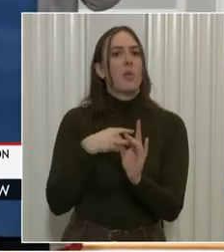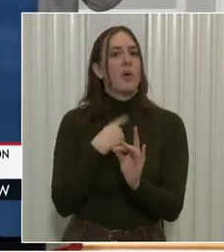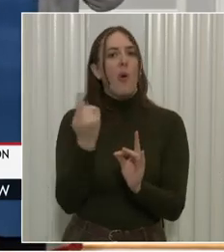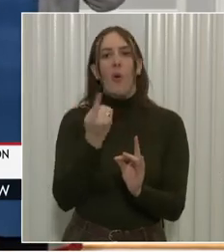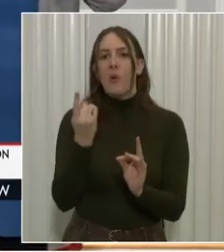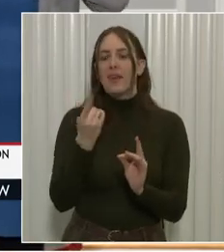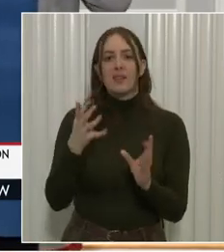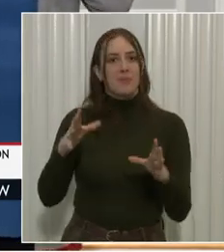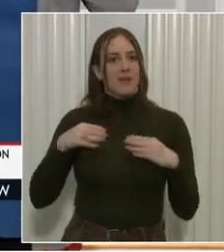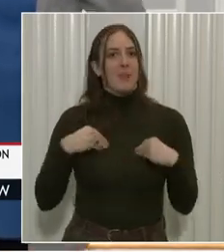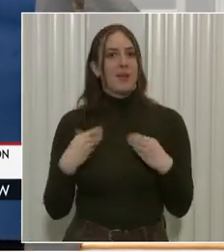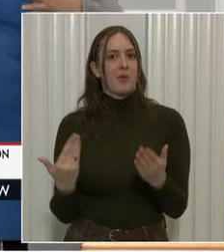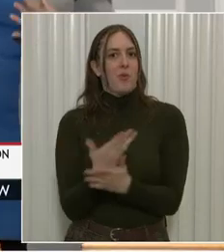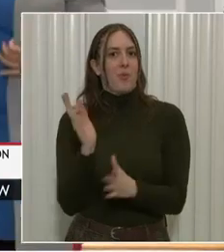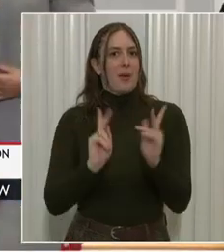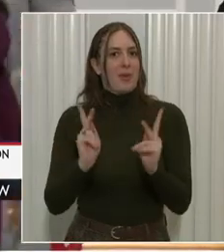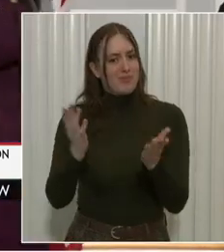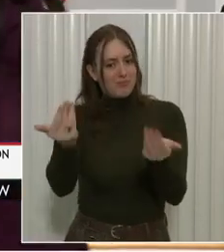and dispatchers at OUC.